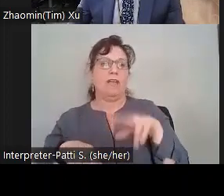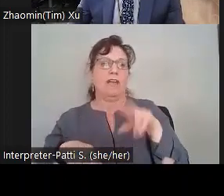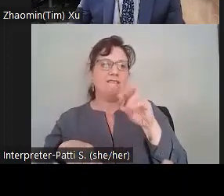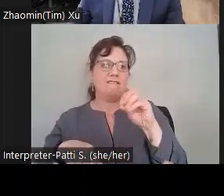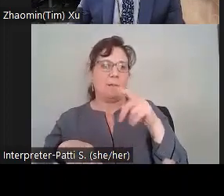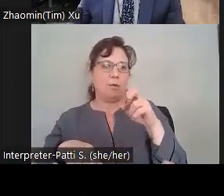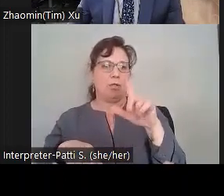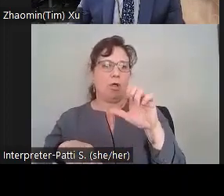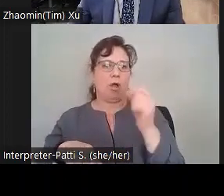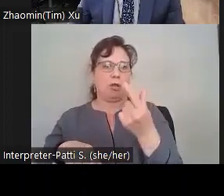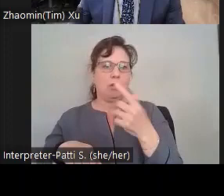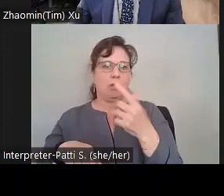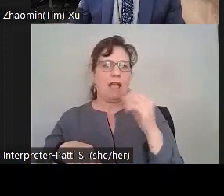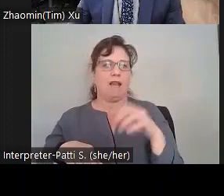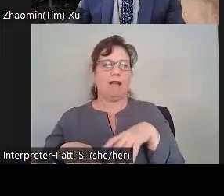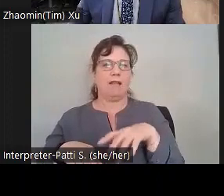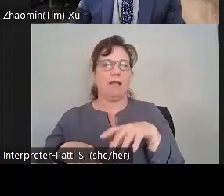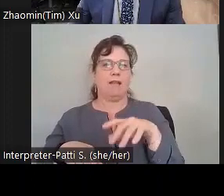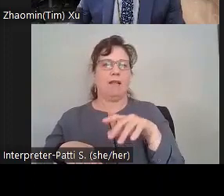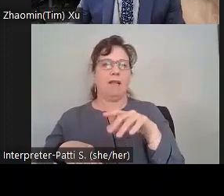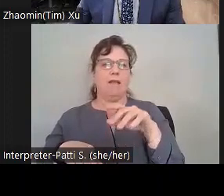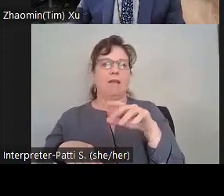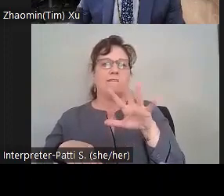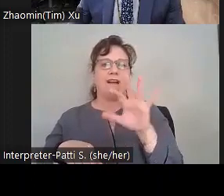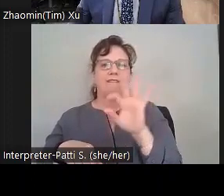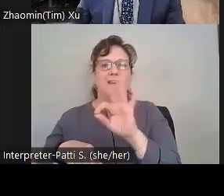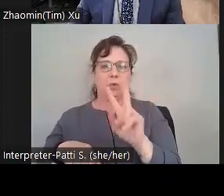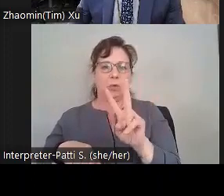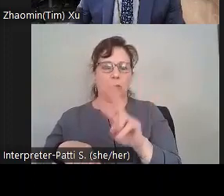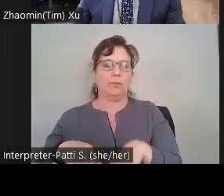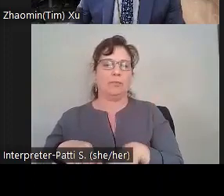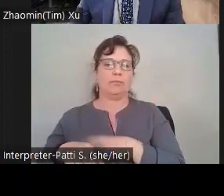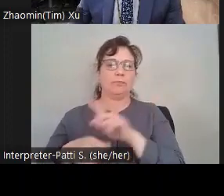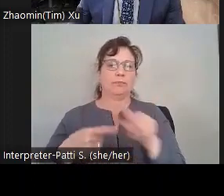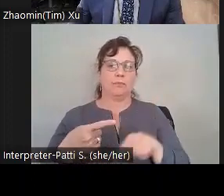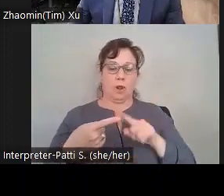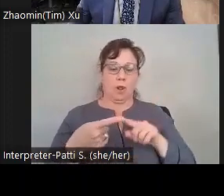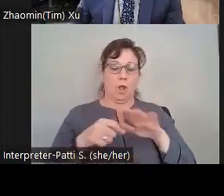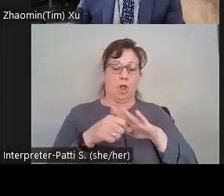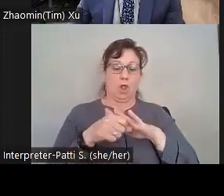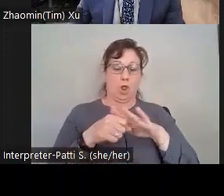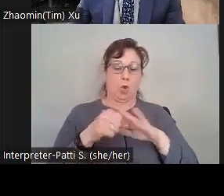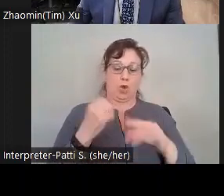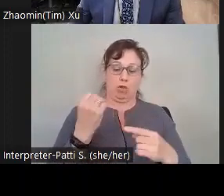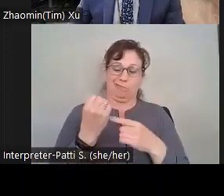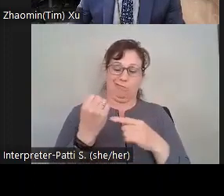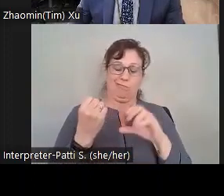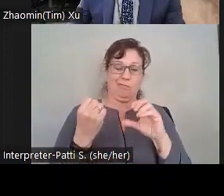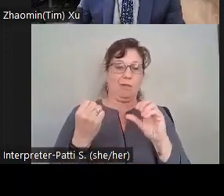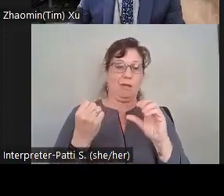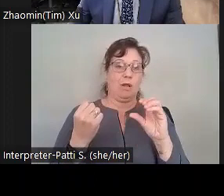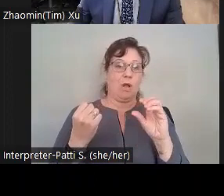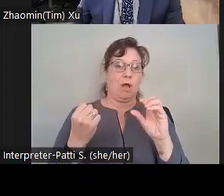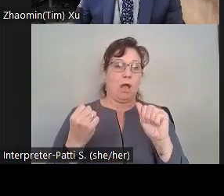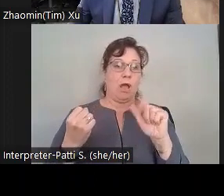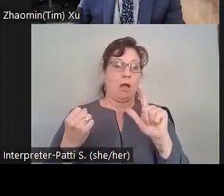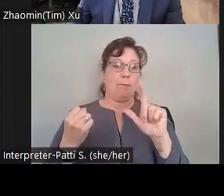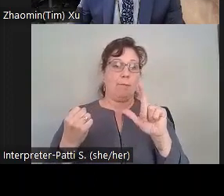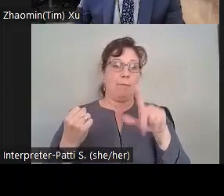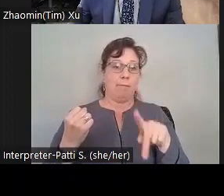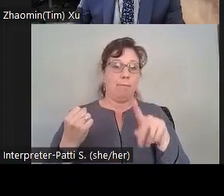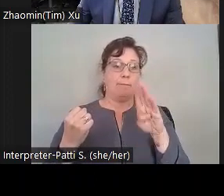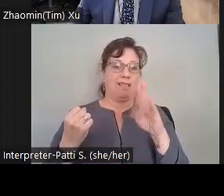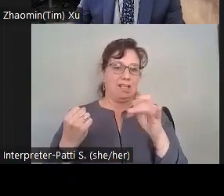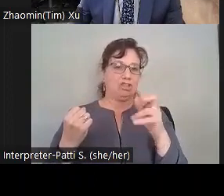and another one called 5-FU. And there's local ablation, which in our office, we have two options,